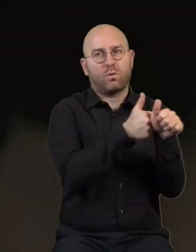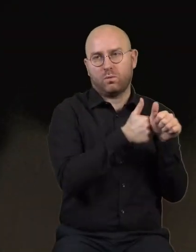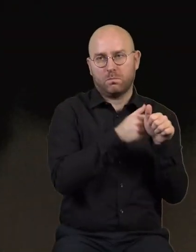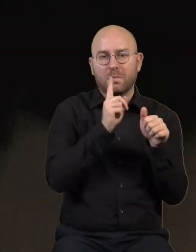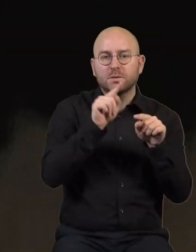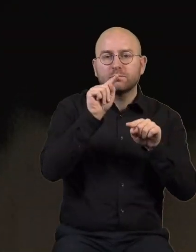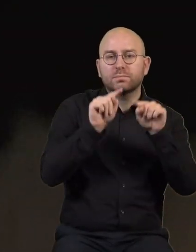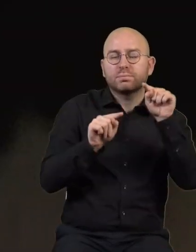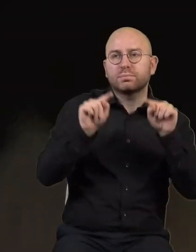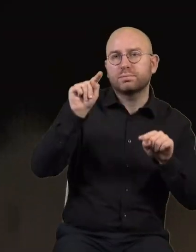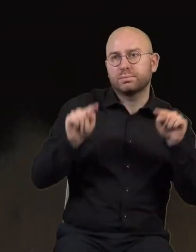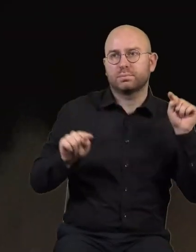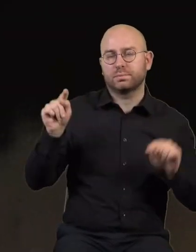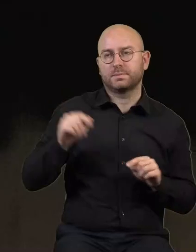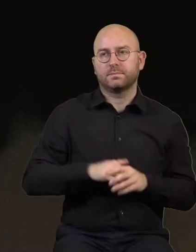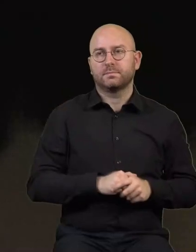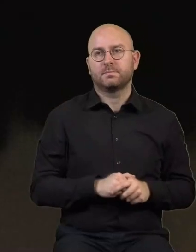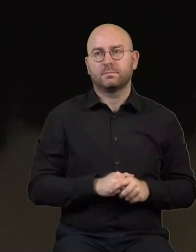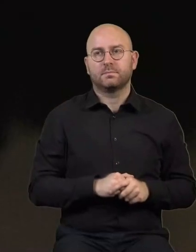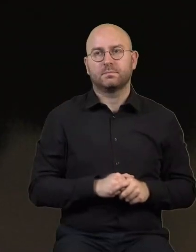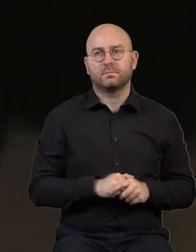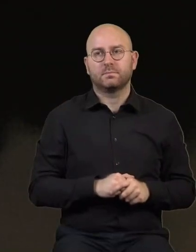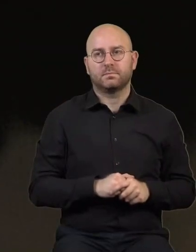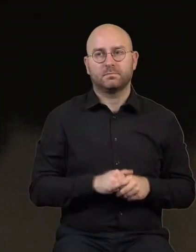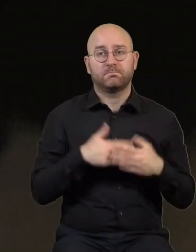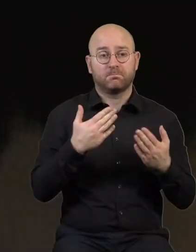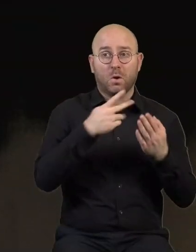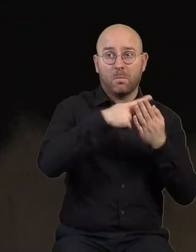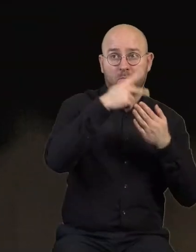we need the different programs to continue.